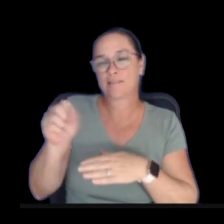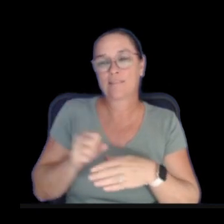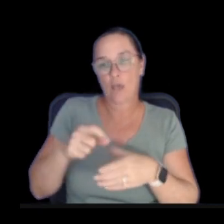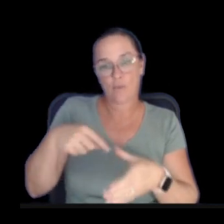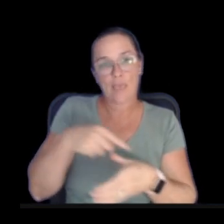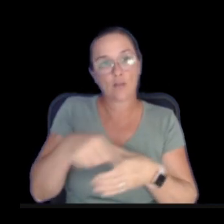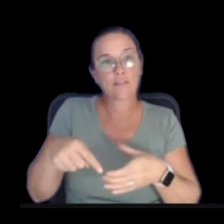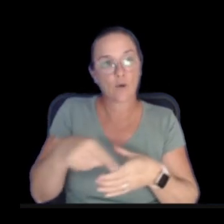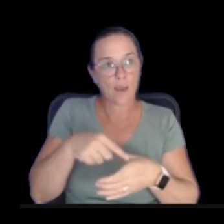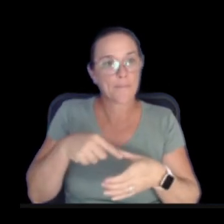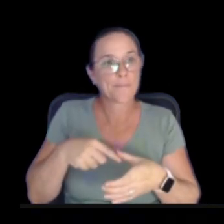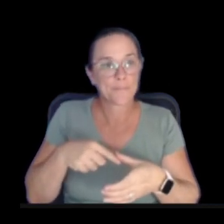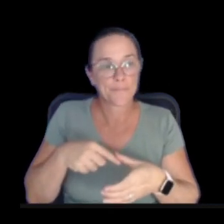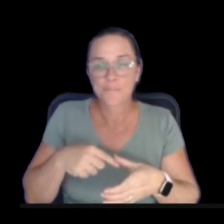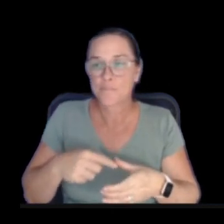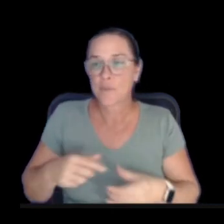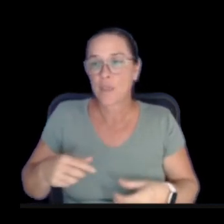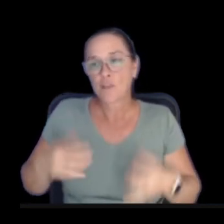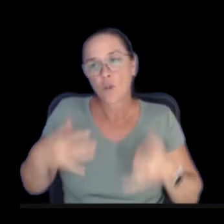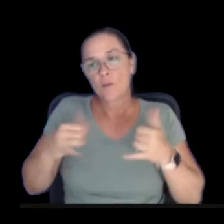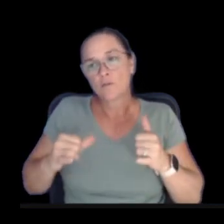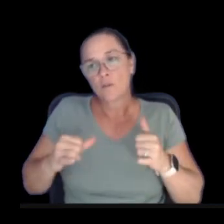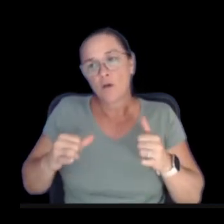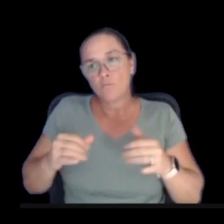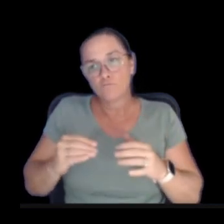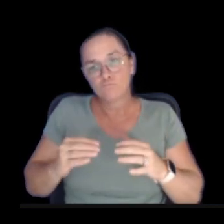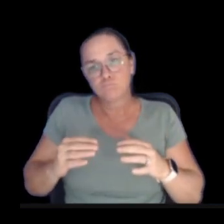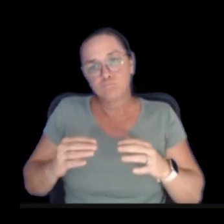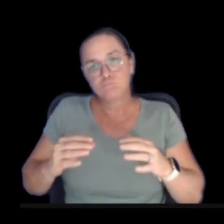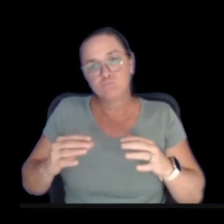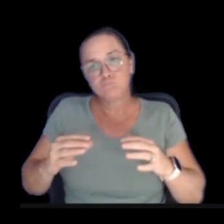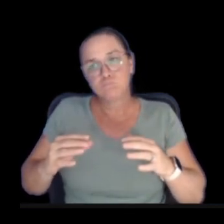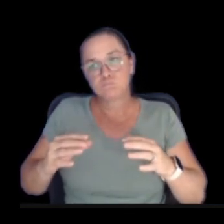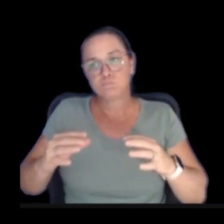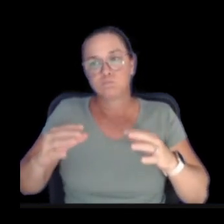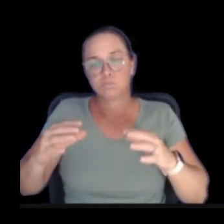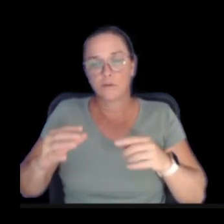week. So still filling the summit areas and areas that